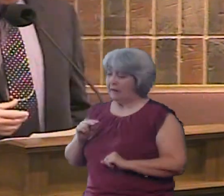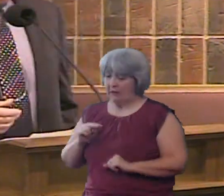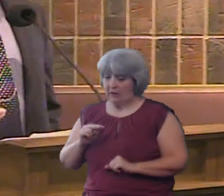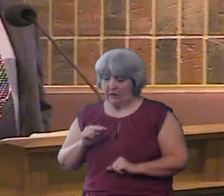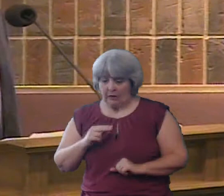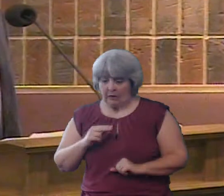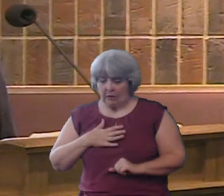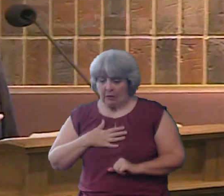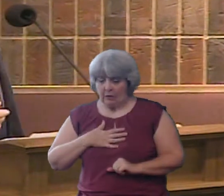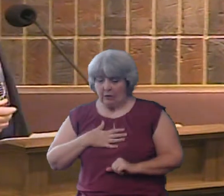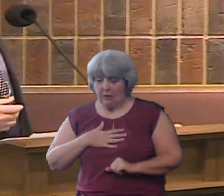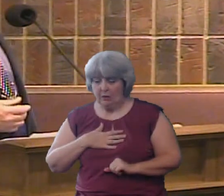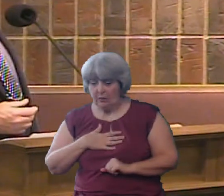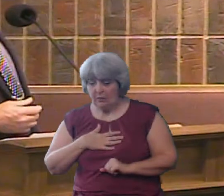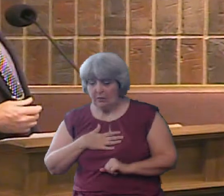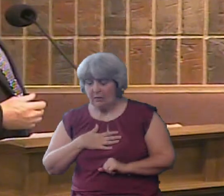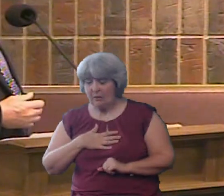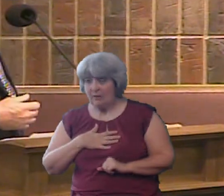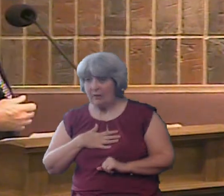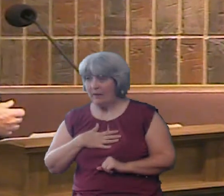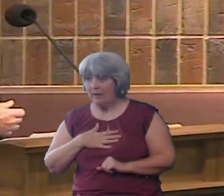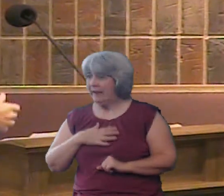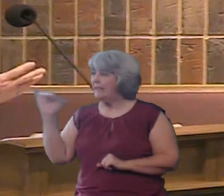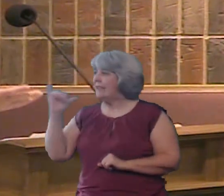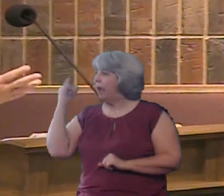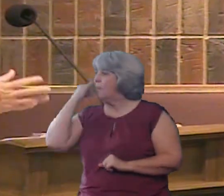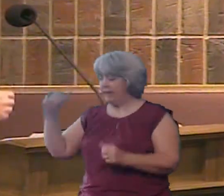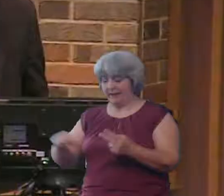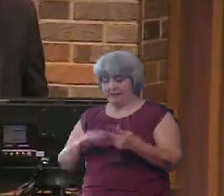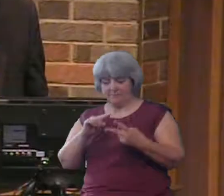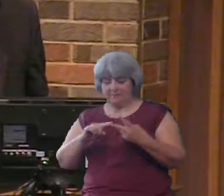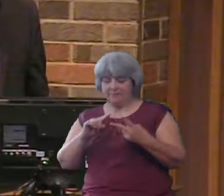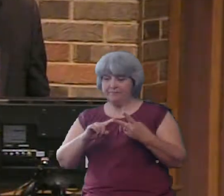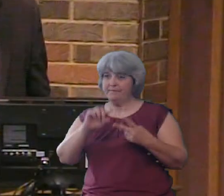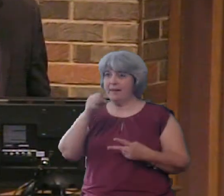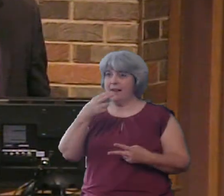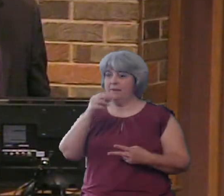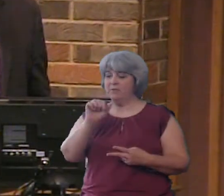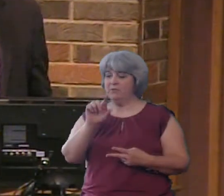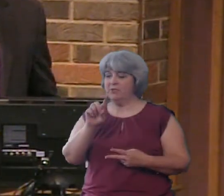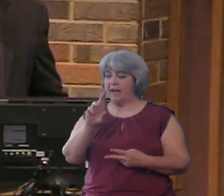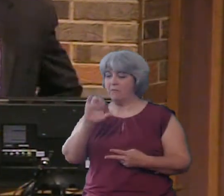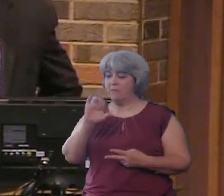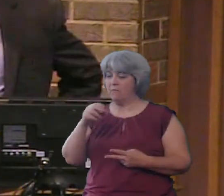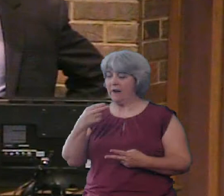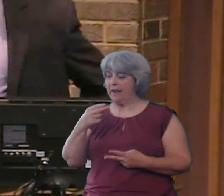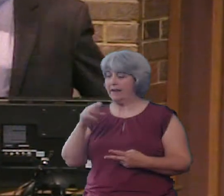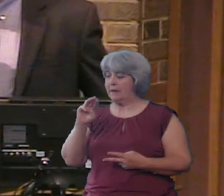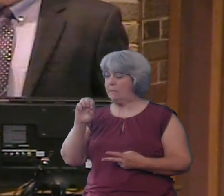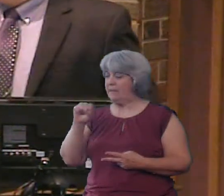Shadrach, Meshach, and Abednego in the same stories. These three young men, same situation there in Babylon.